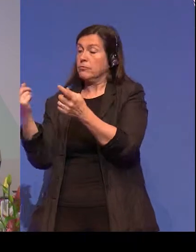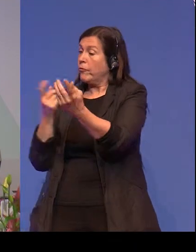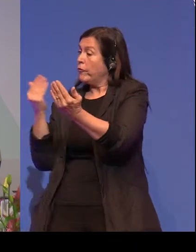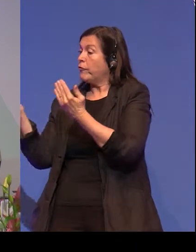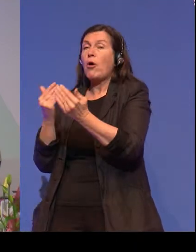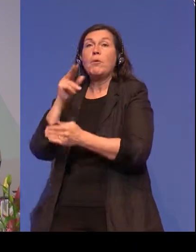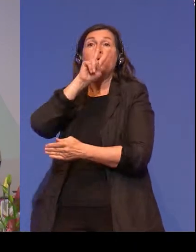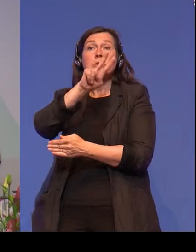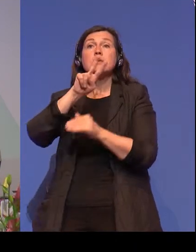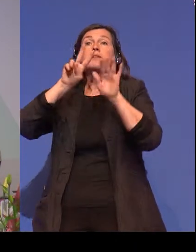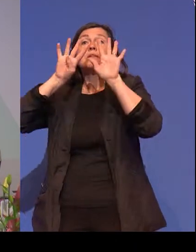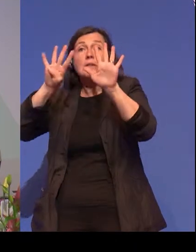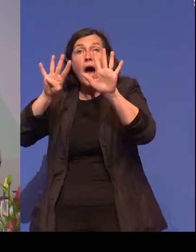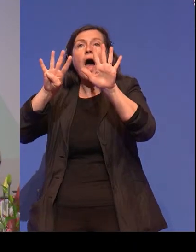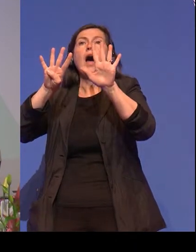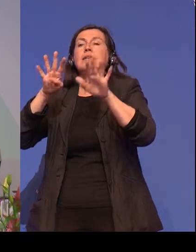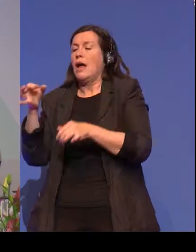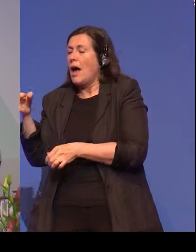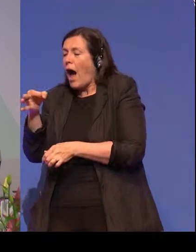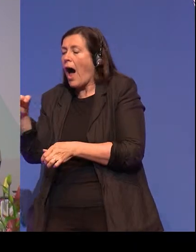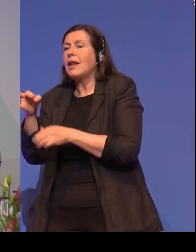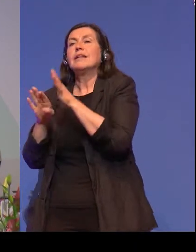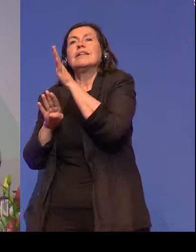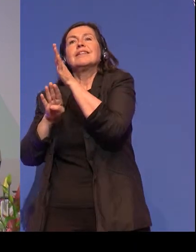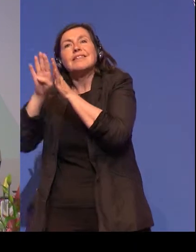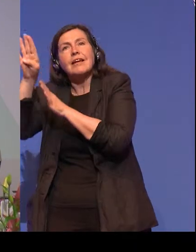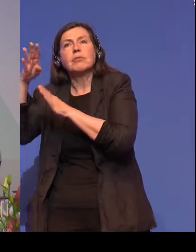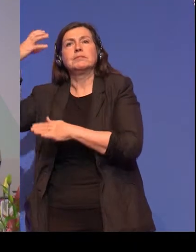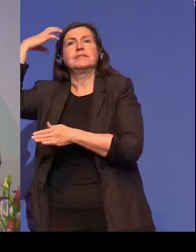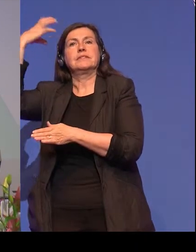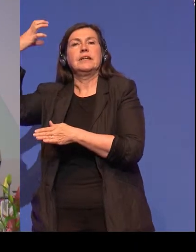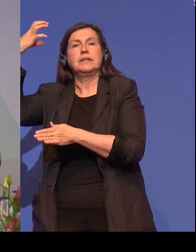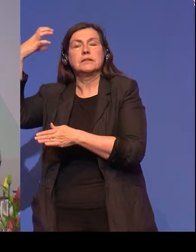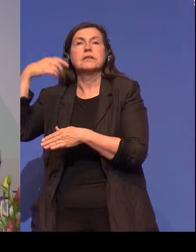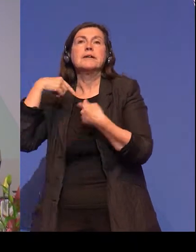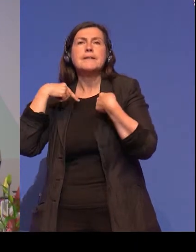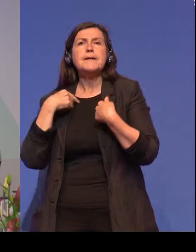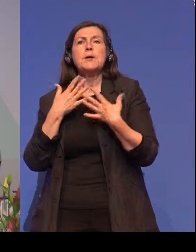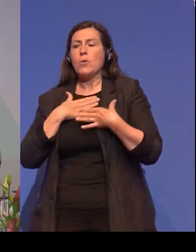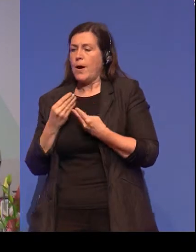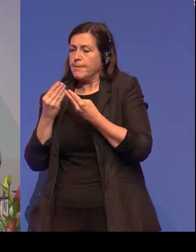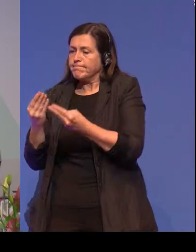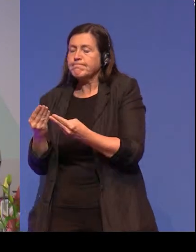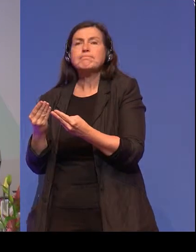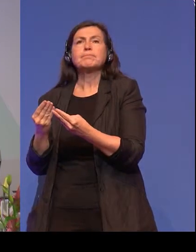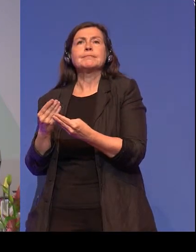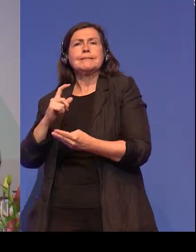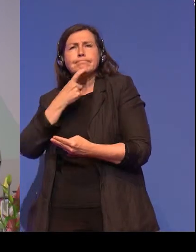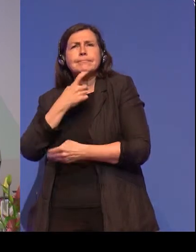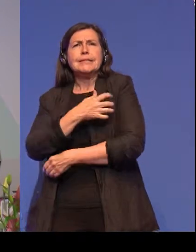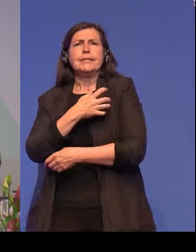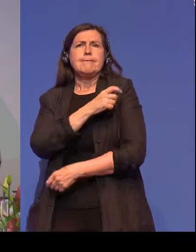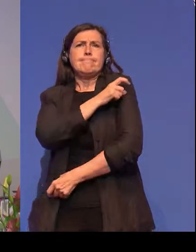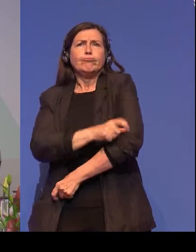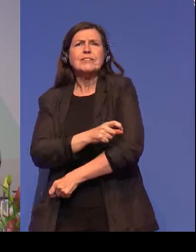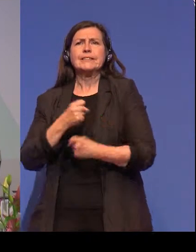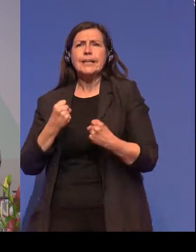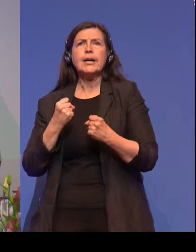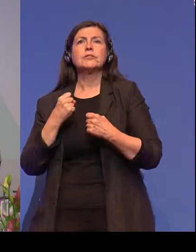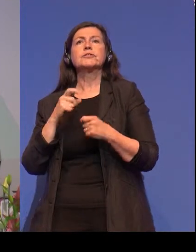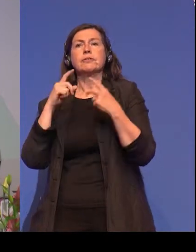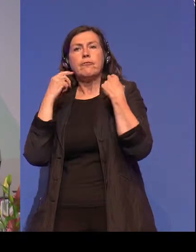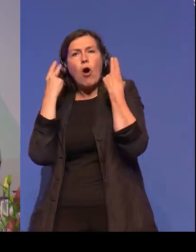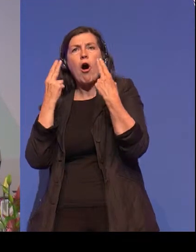small island developing states came together under the theme, Bringing Resilience to Scale in Small Island Developing